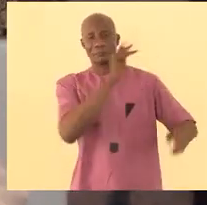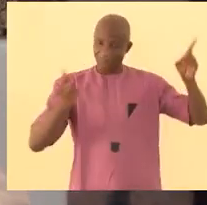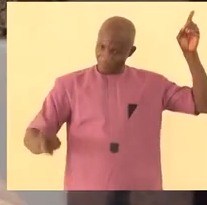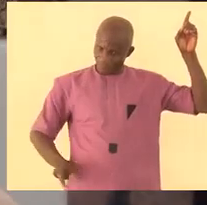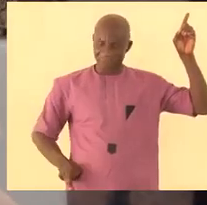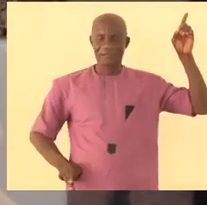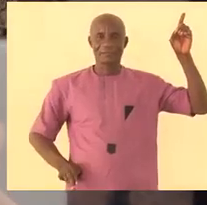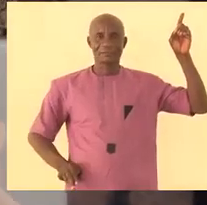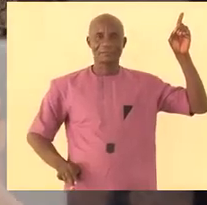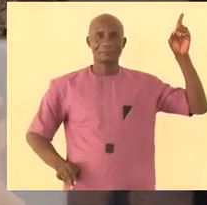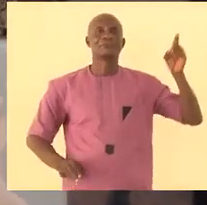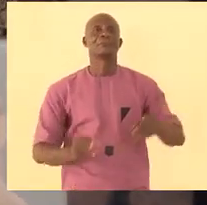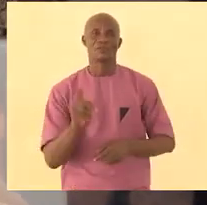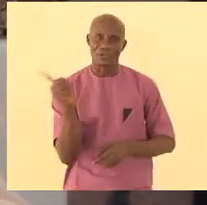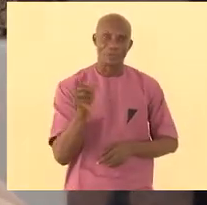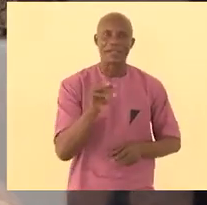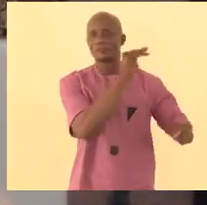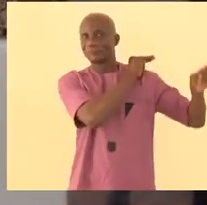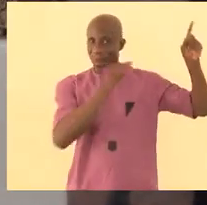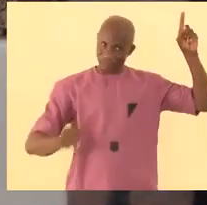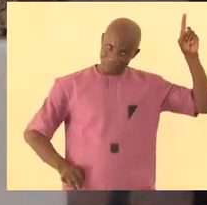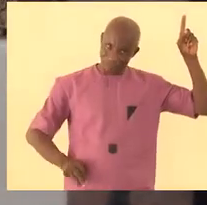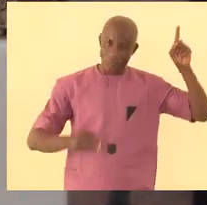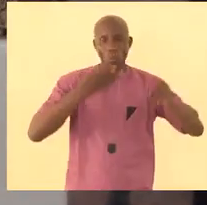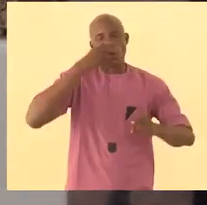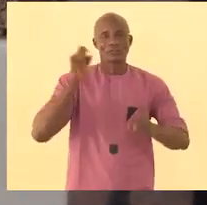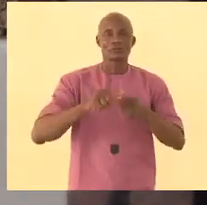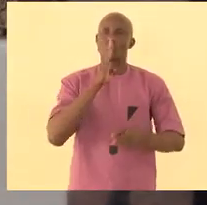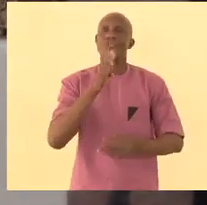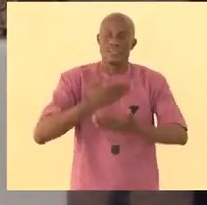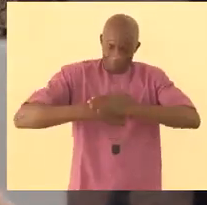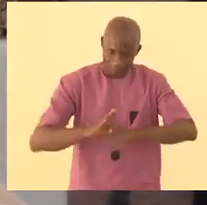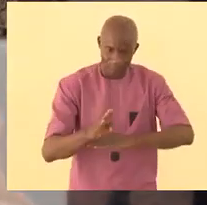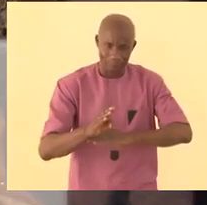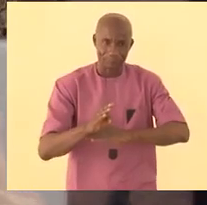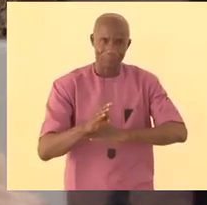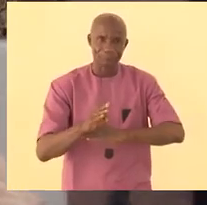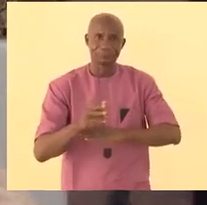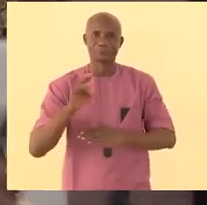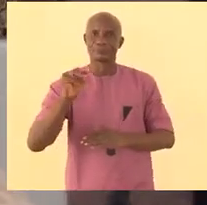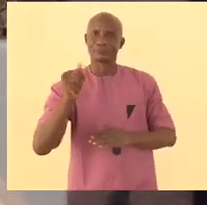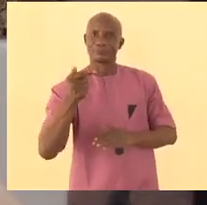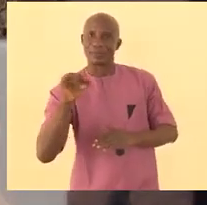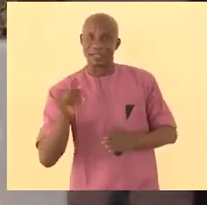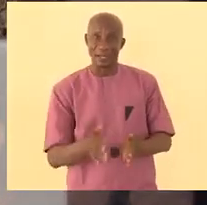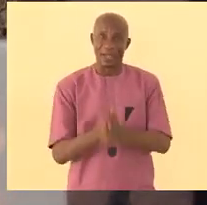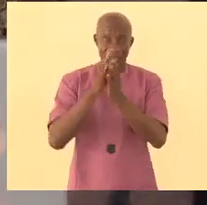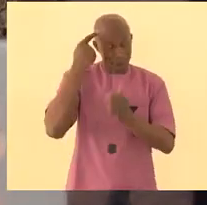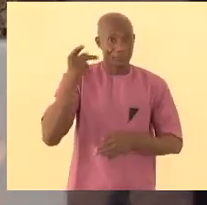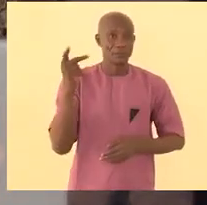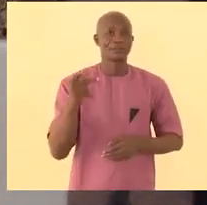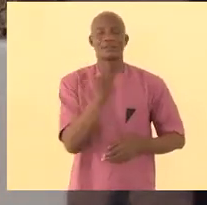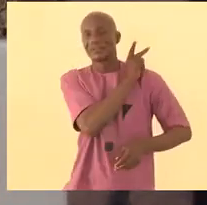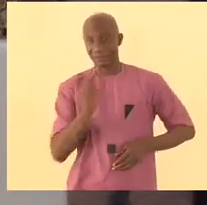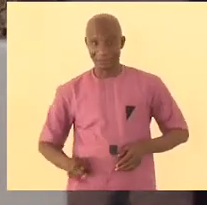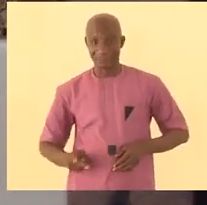Messiah, he didn't say king, where the Messiah was to be born. So the Magi asked for a king, and